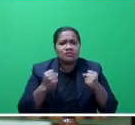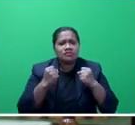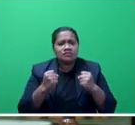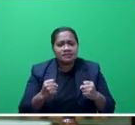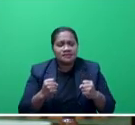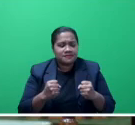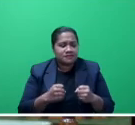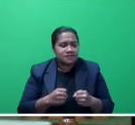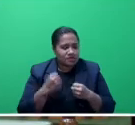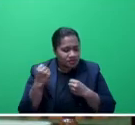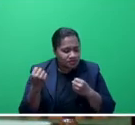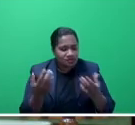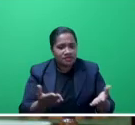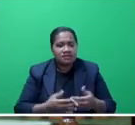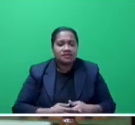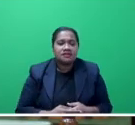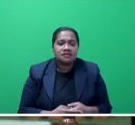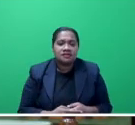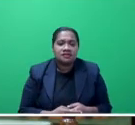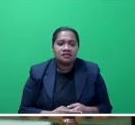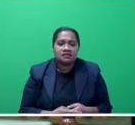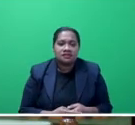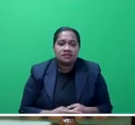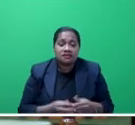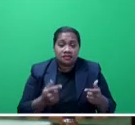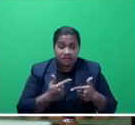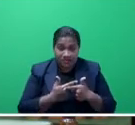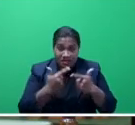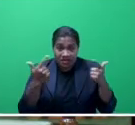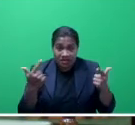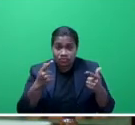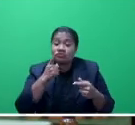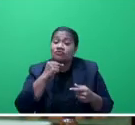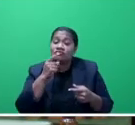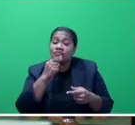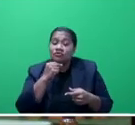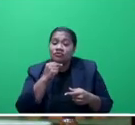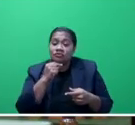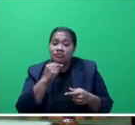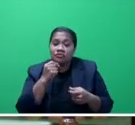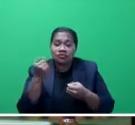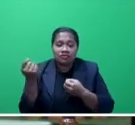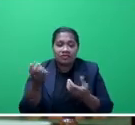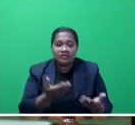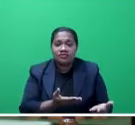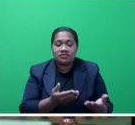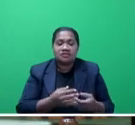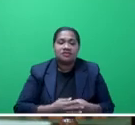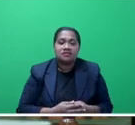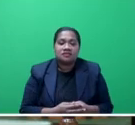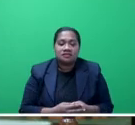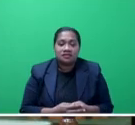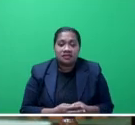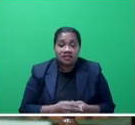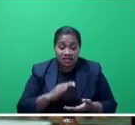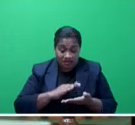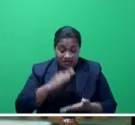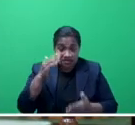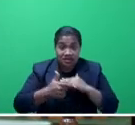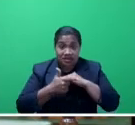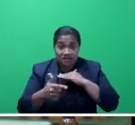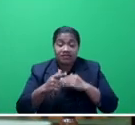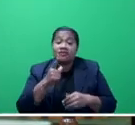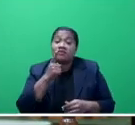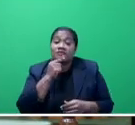banks, despite the large loan provisionings. The increased level of borrowings because